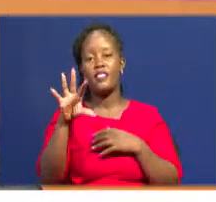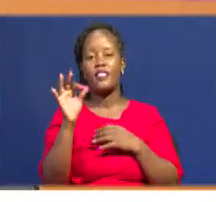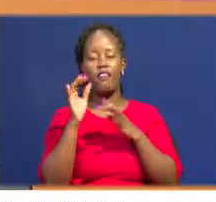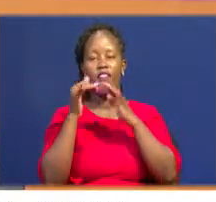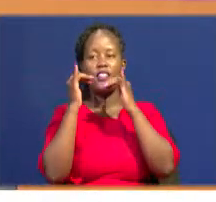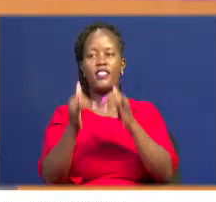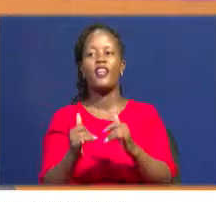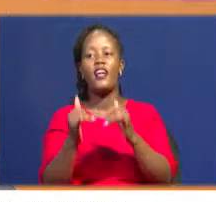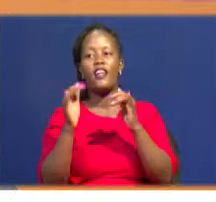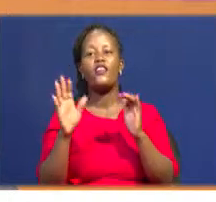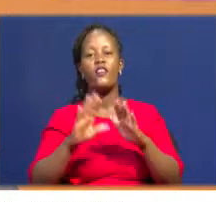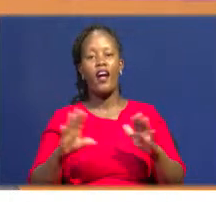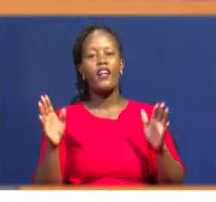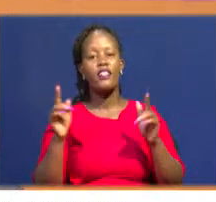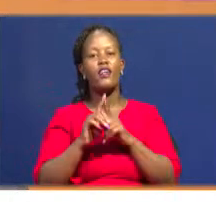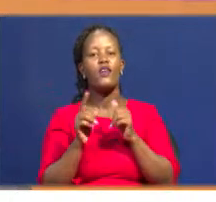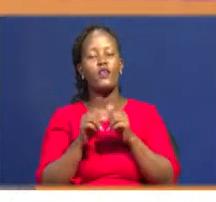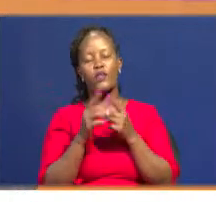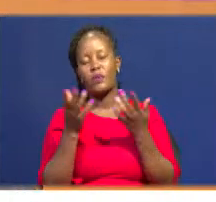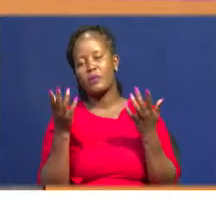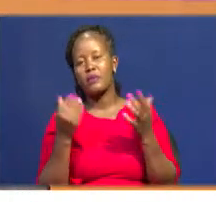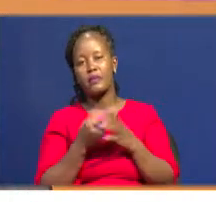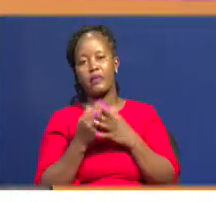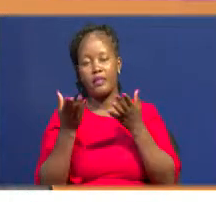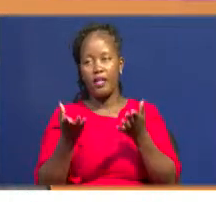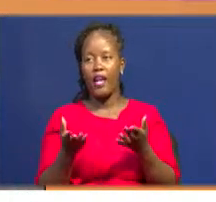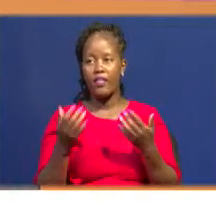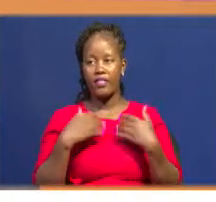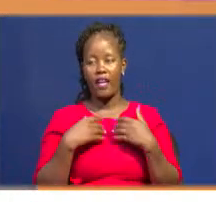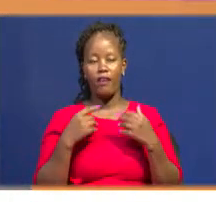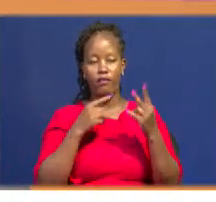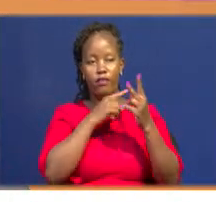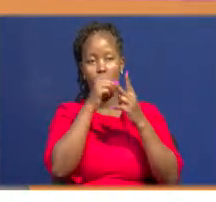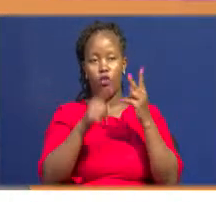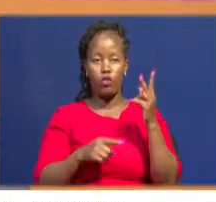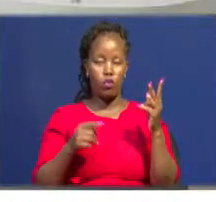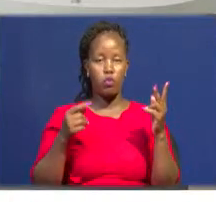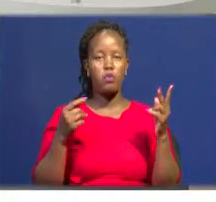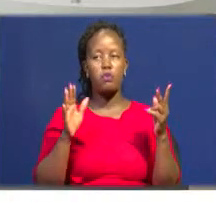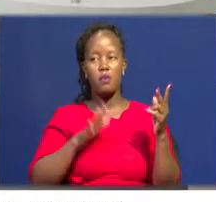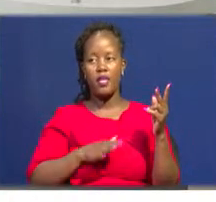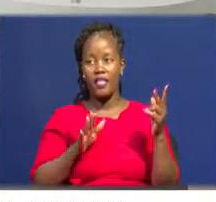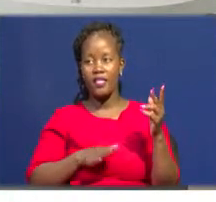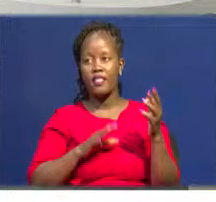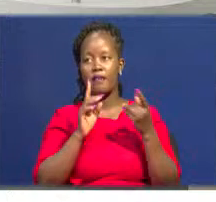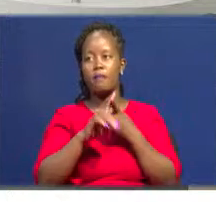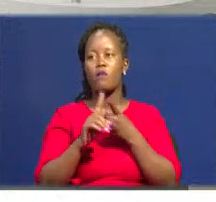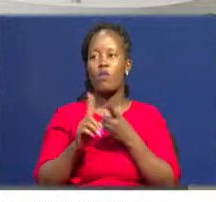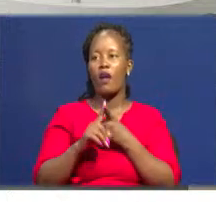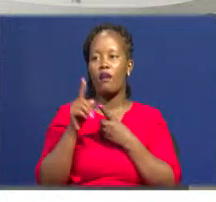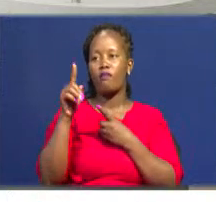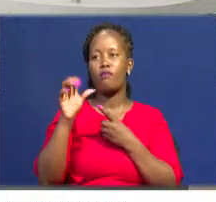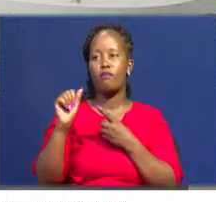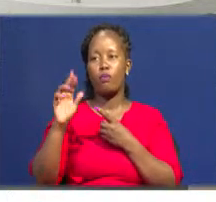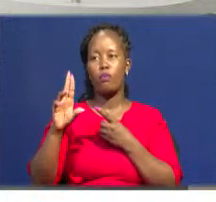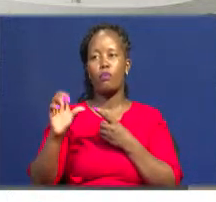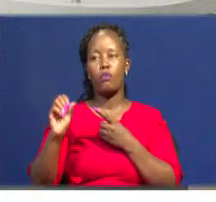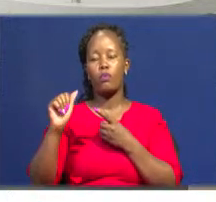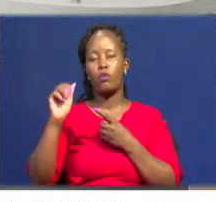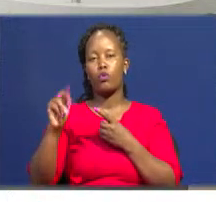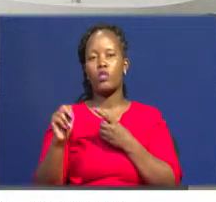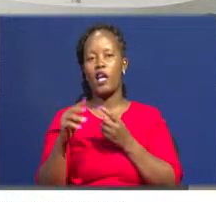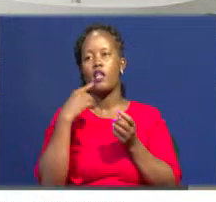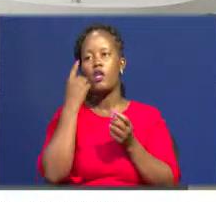lands. But that is a whole different story. In studio with me, two ladies. On my immediate left, I've got Susan Diambo, who is the